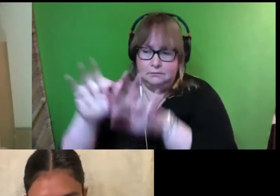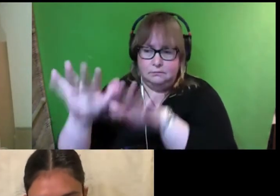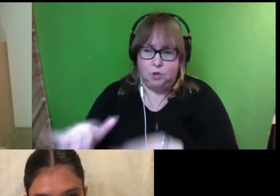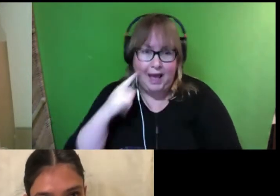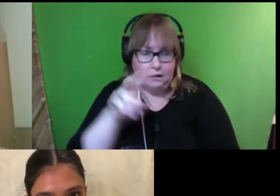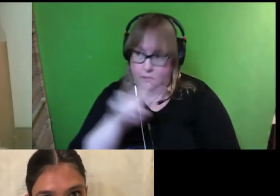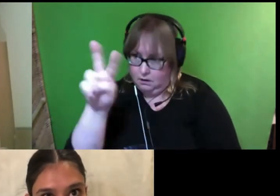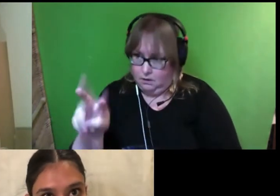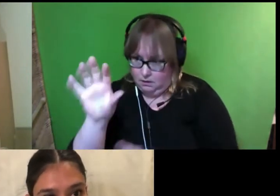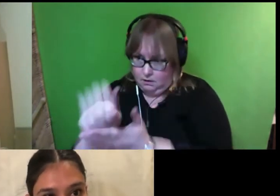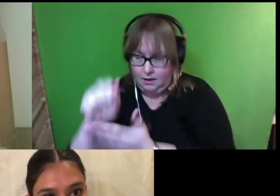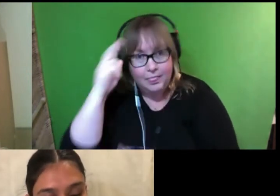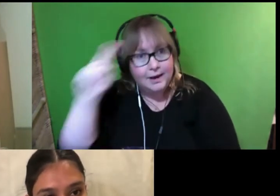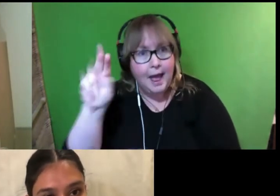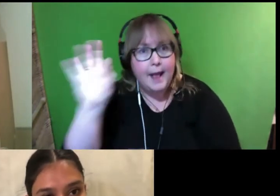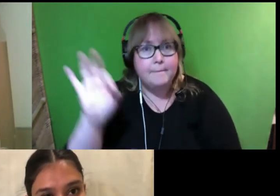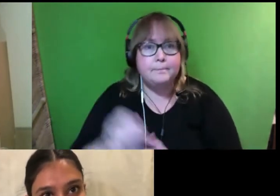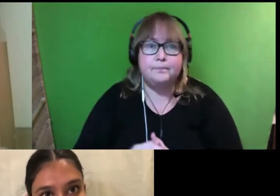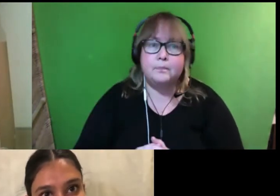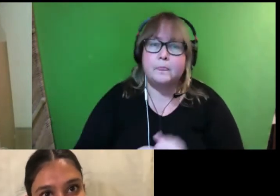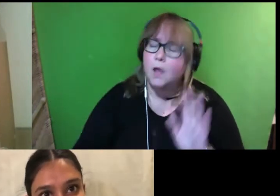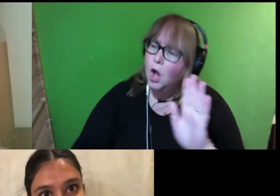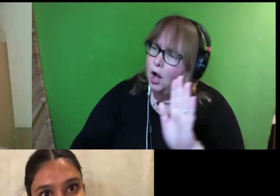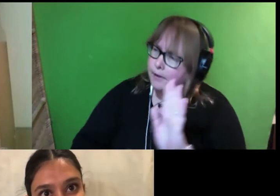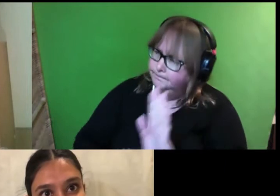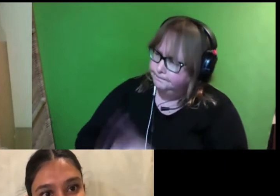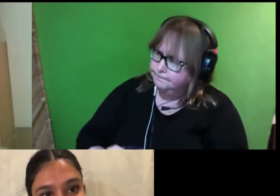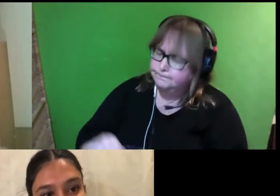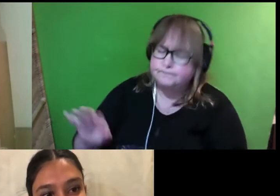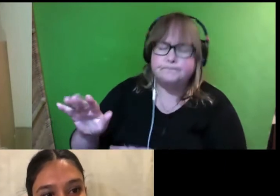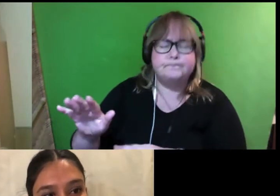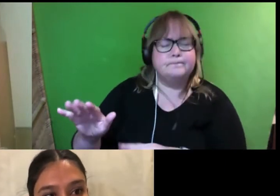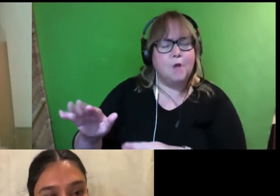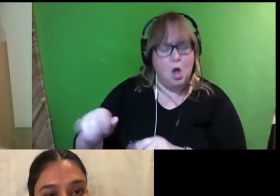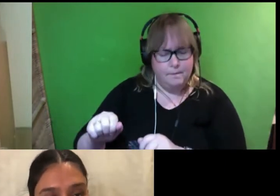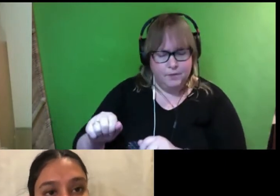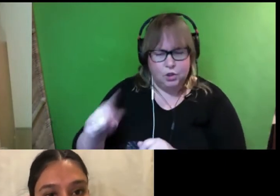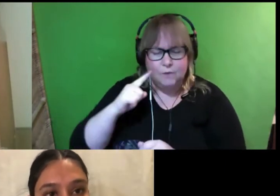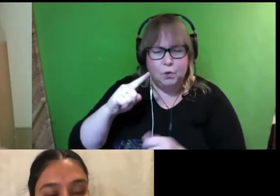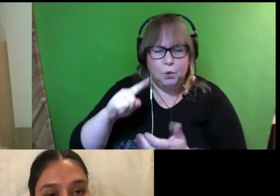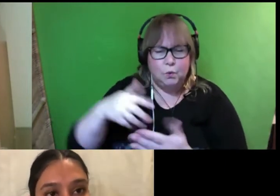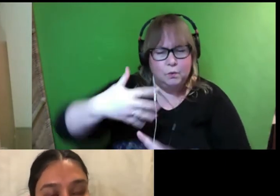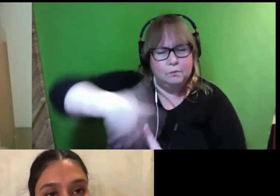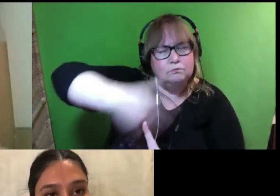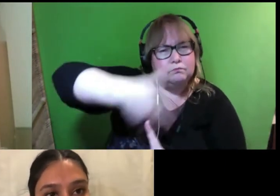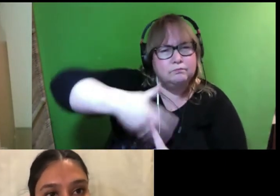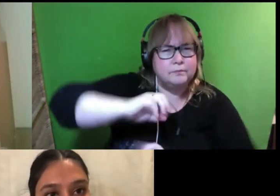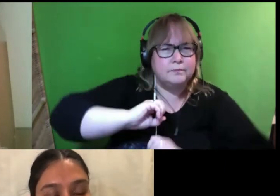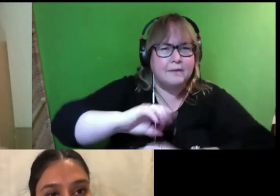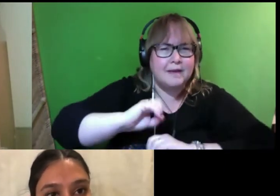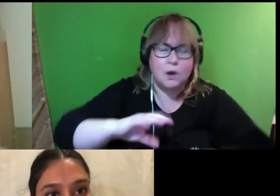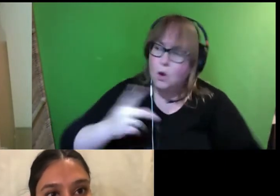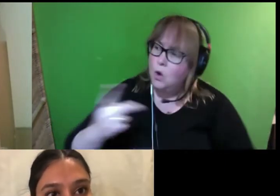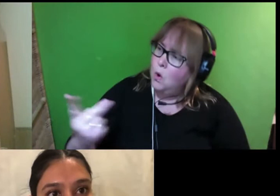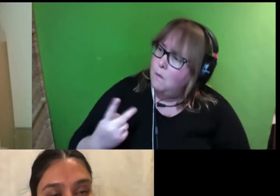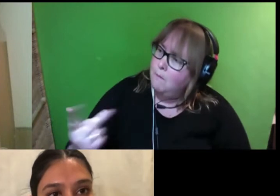one really important quote that, so yeah, for just to kind of contextualize that further, I think we both came to